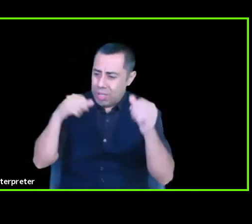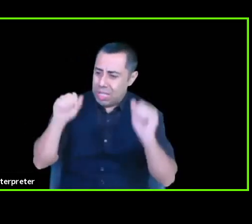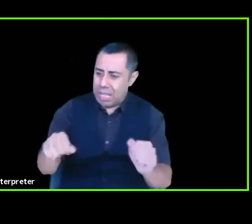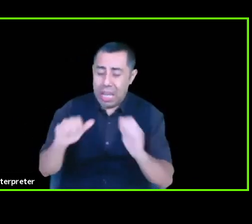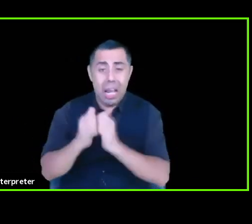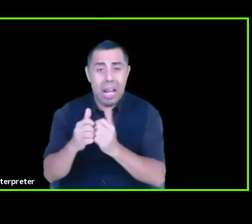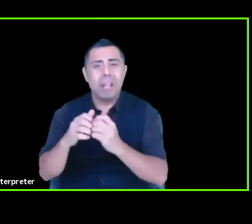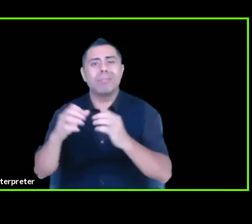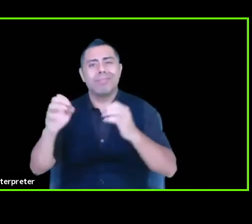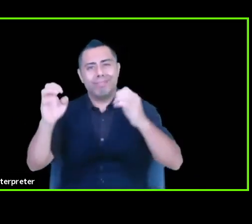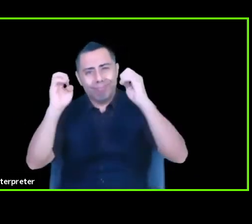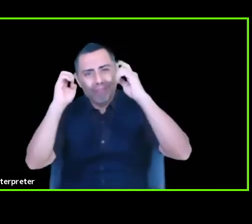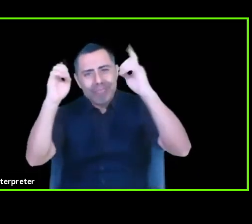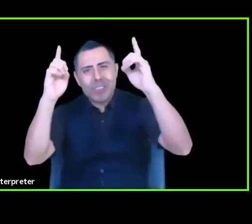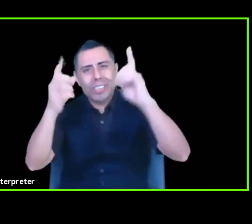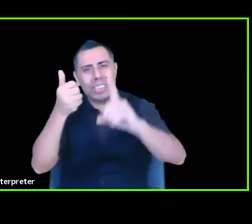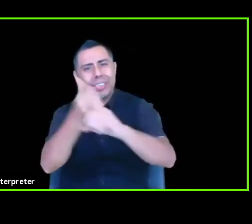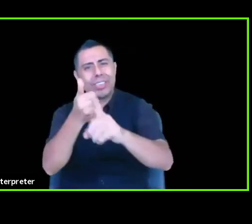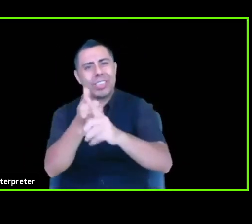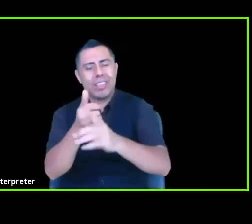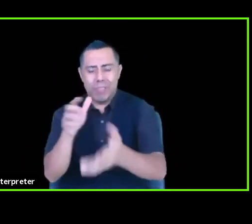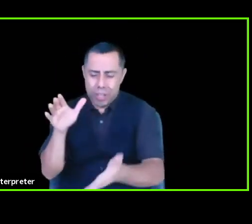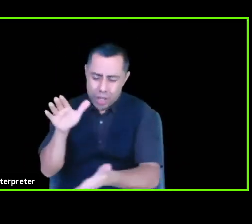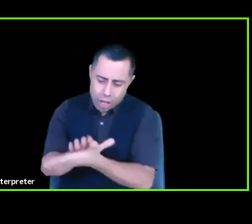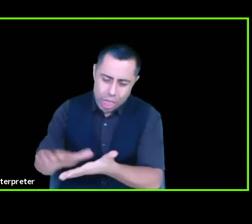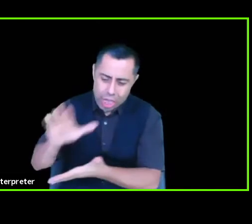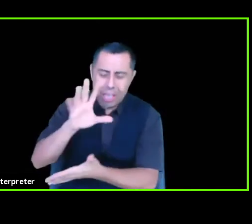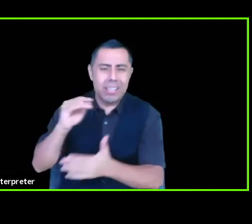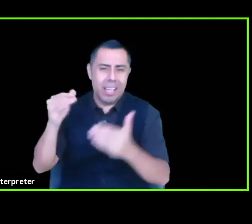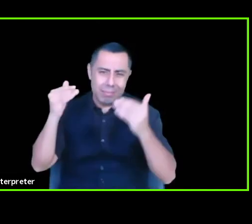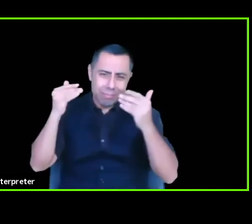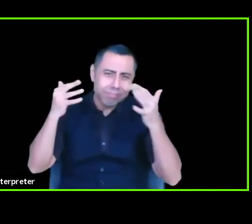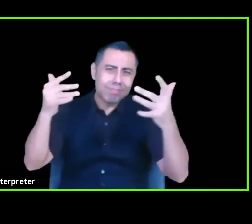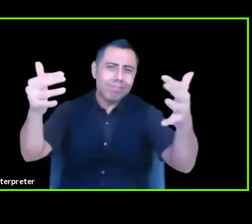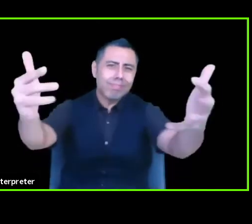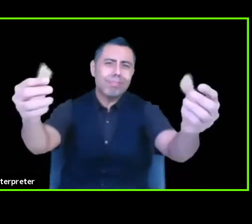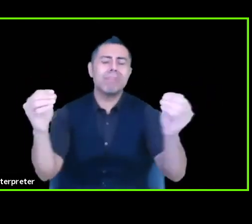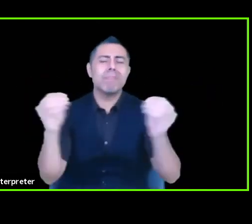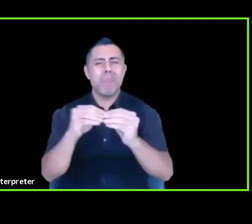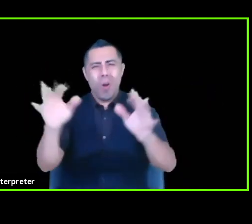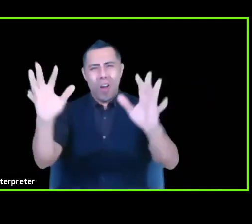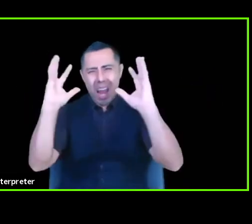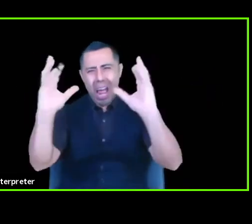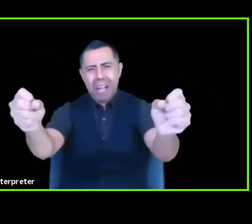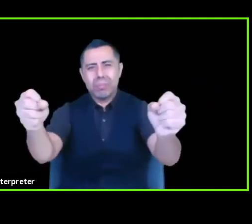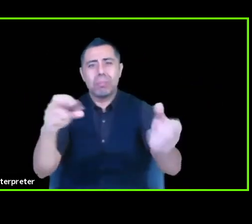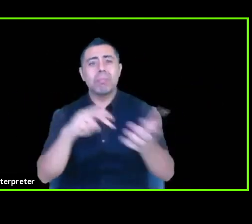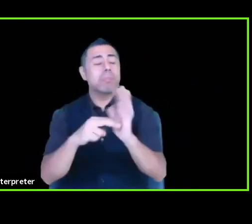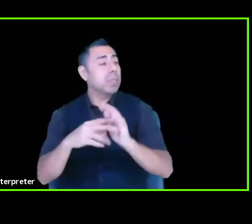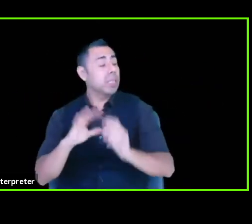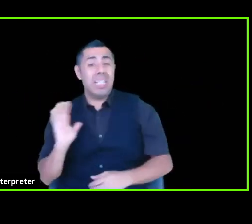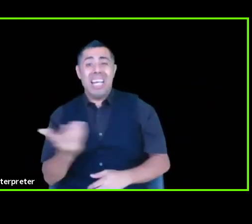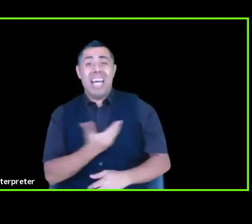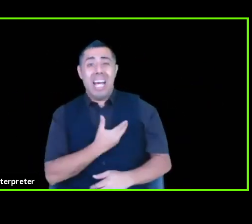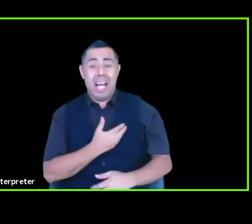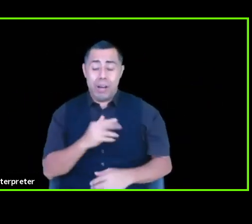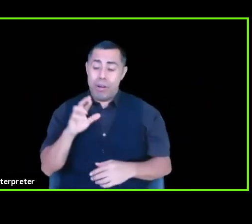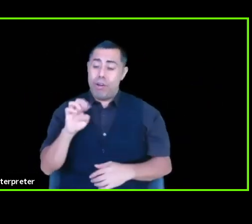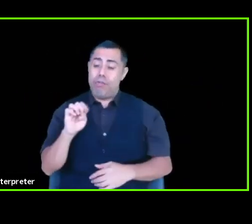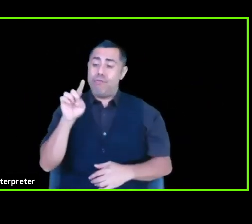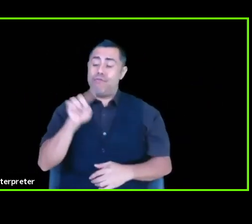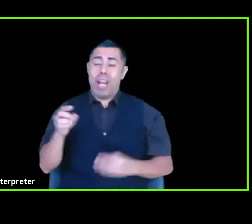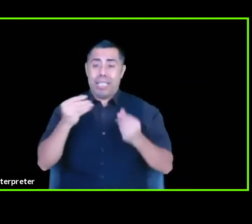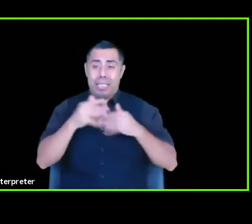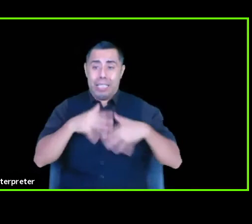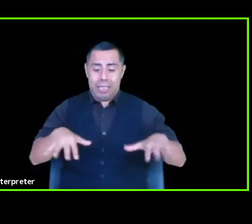beyond college, by leaving our reservations, by stepping out of our comfort zones and educating people who are non-Native